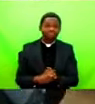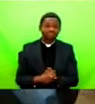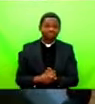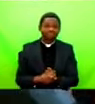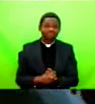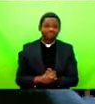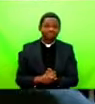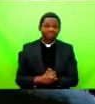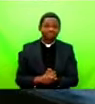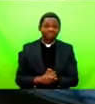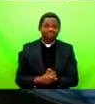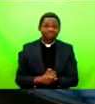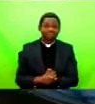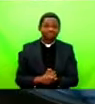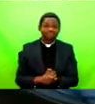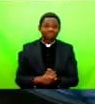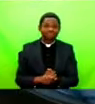Are they around?